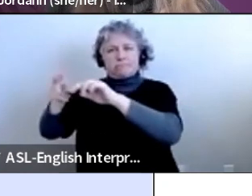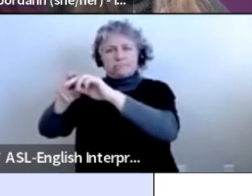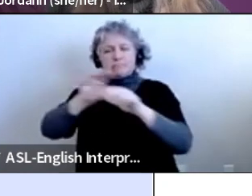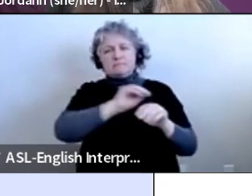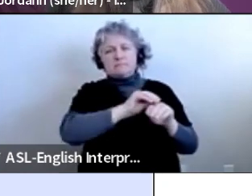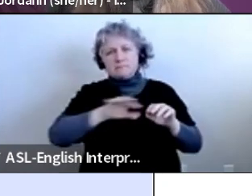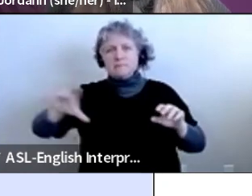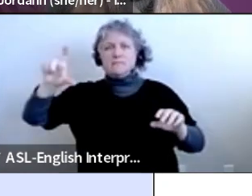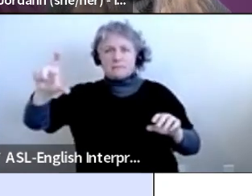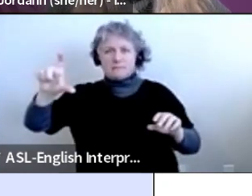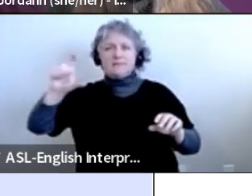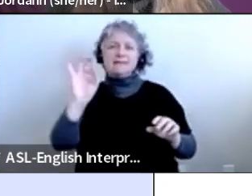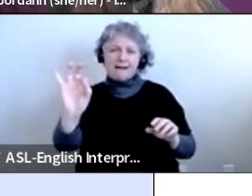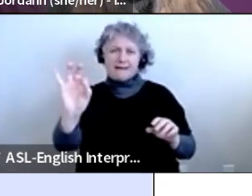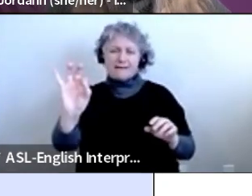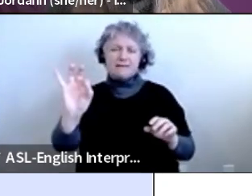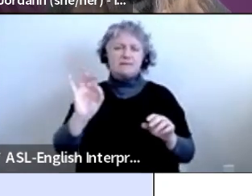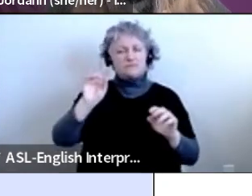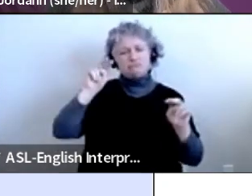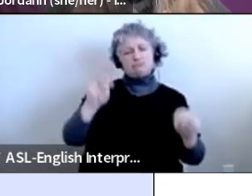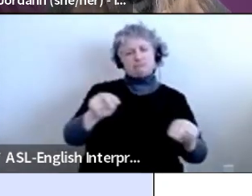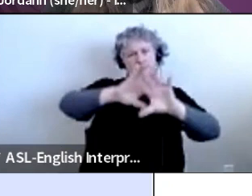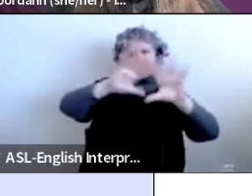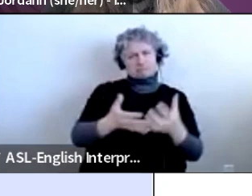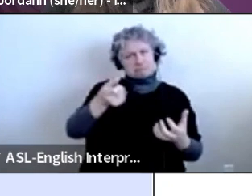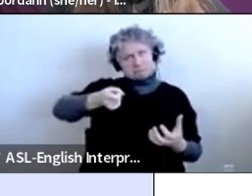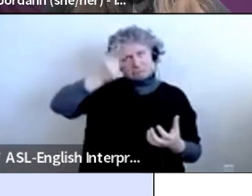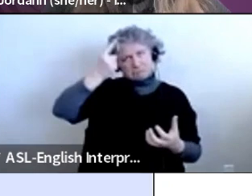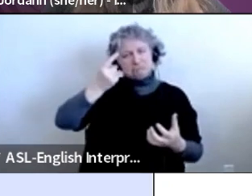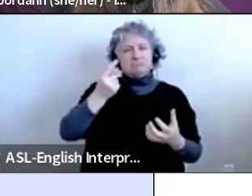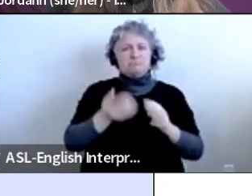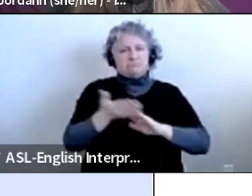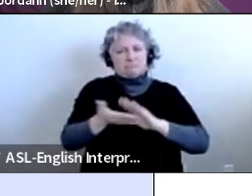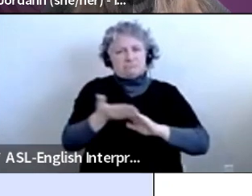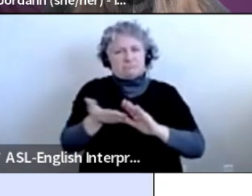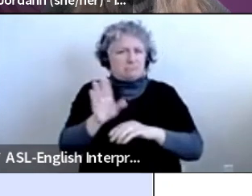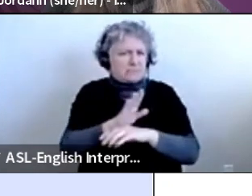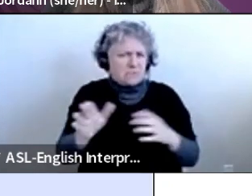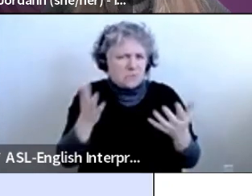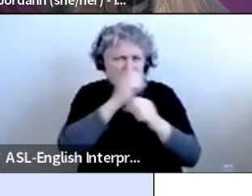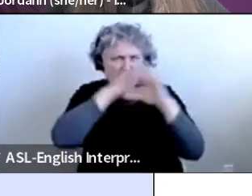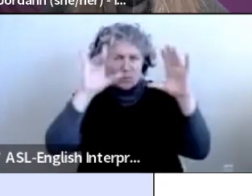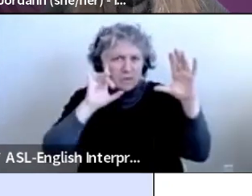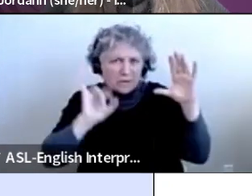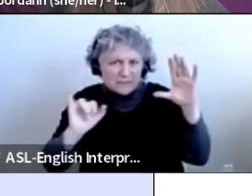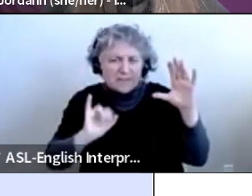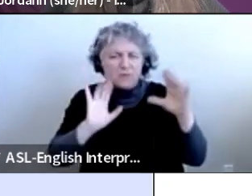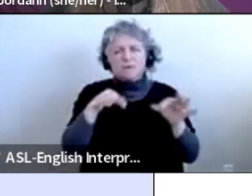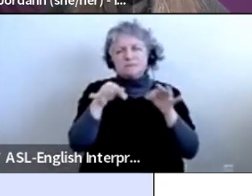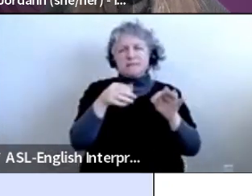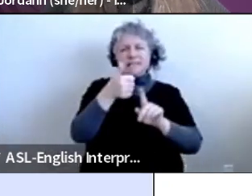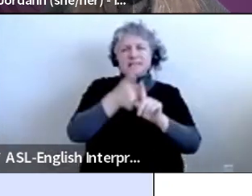operates. I'll go through each section briefly and provide some examples, just so you're clear on how to complete